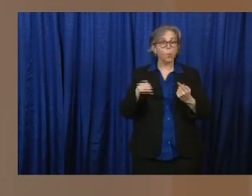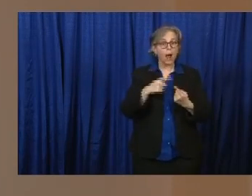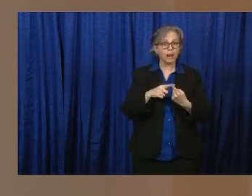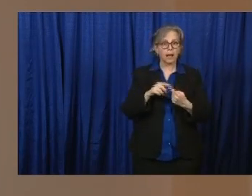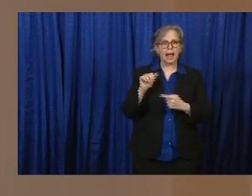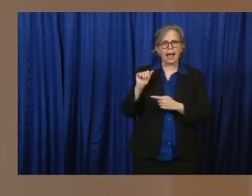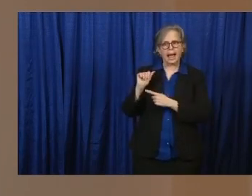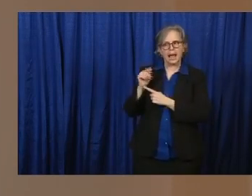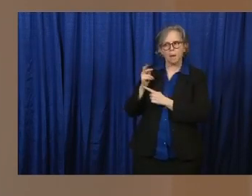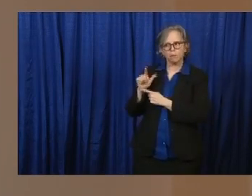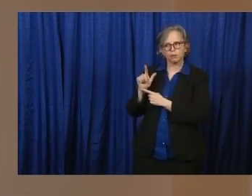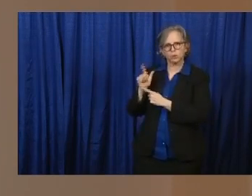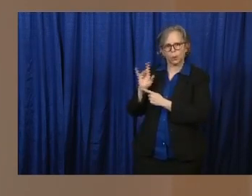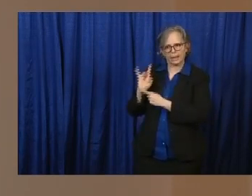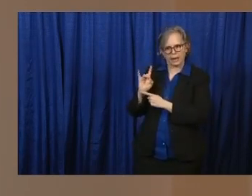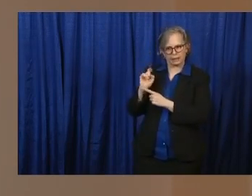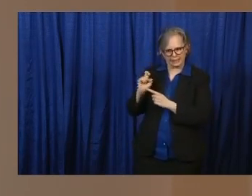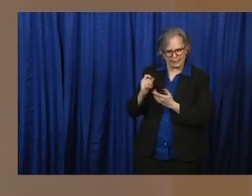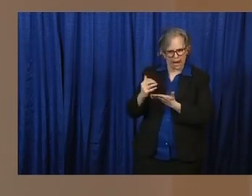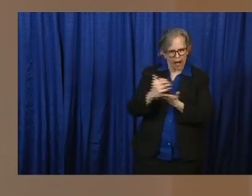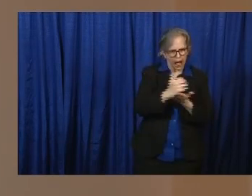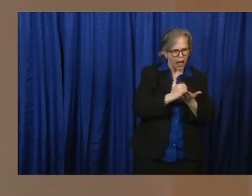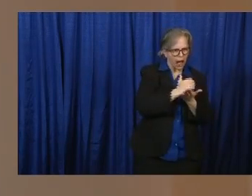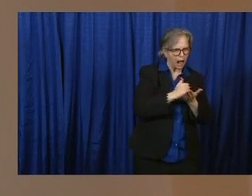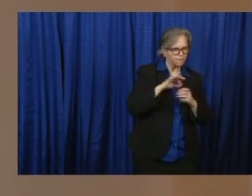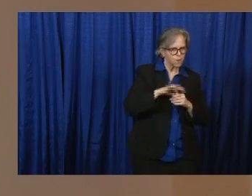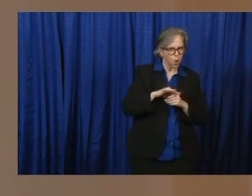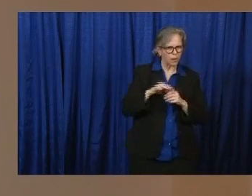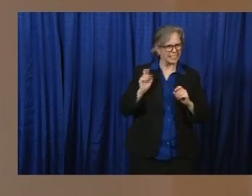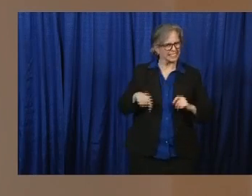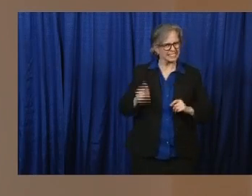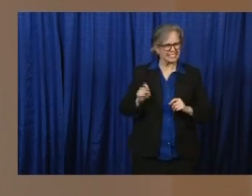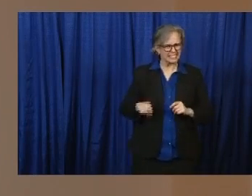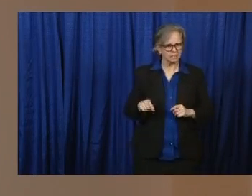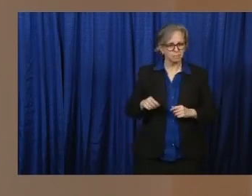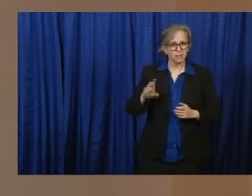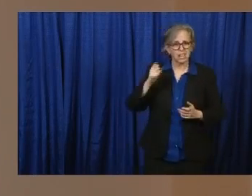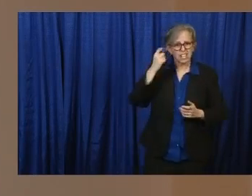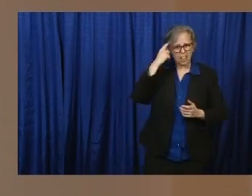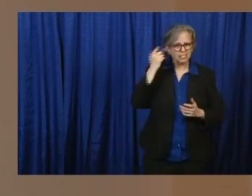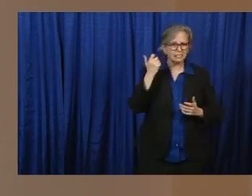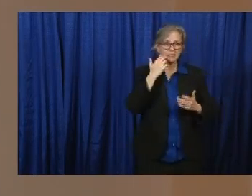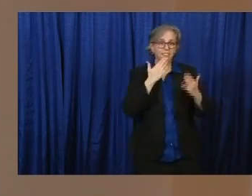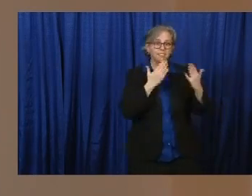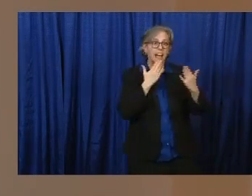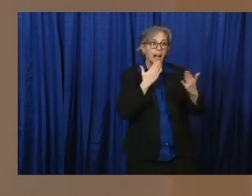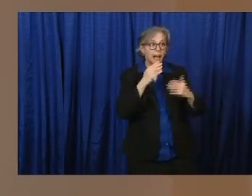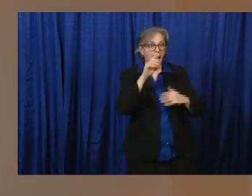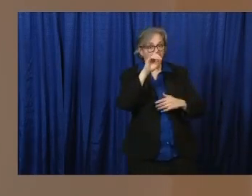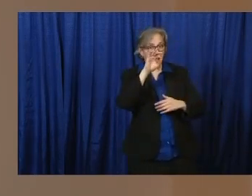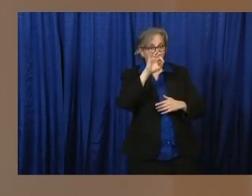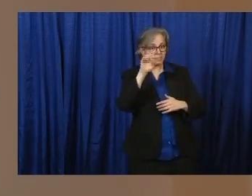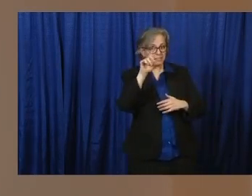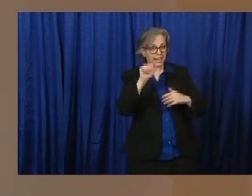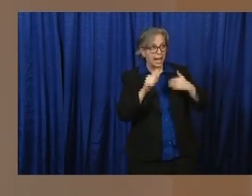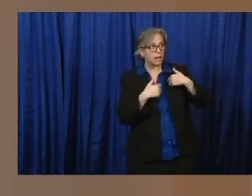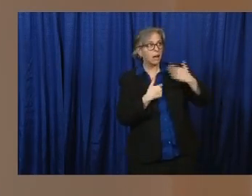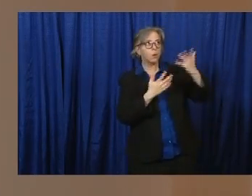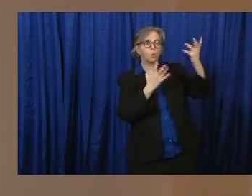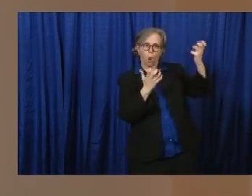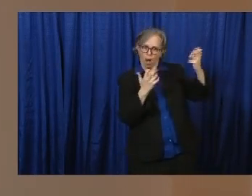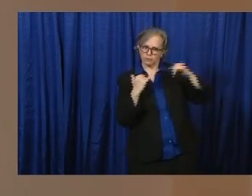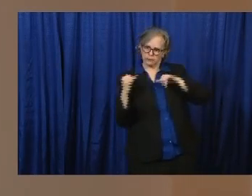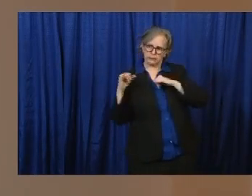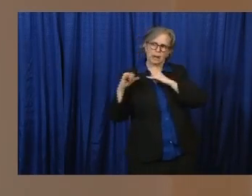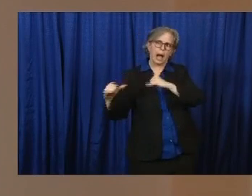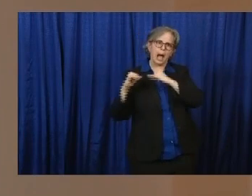to echo Governor DeWine's thanks to the FDA. Over the past week, I think I talked to the FDA probably as much as I've talked